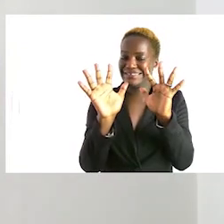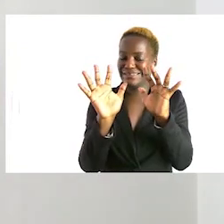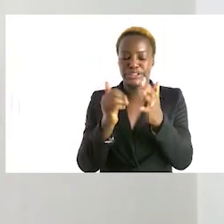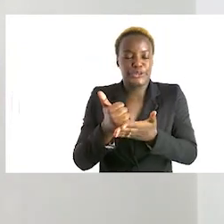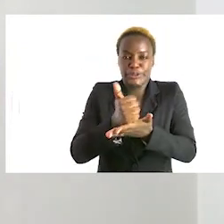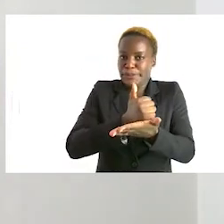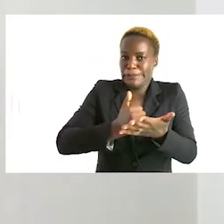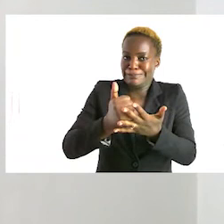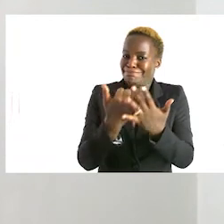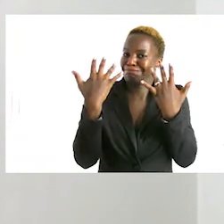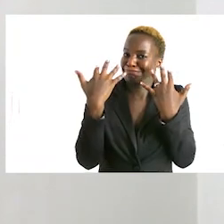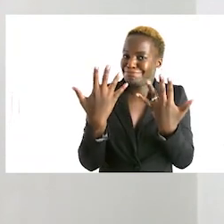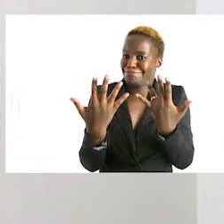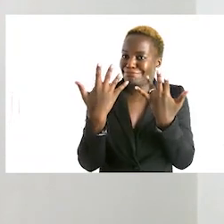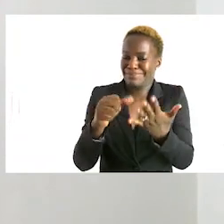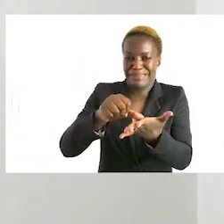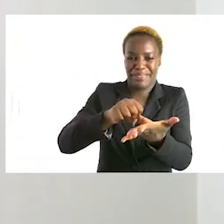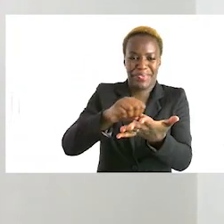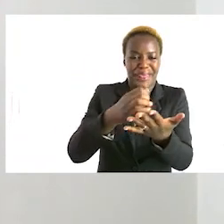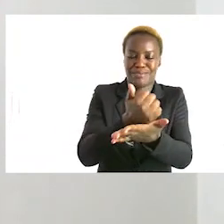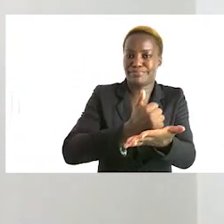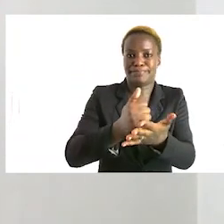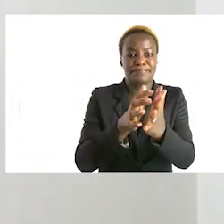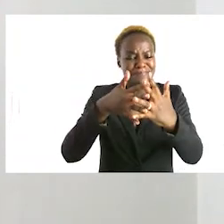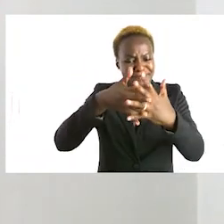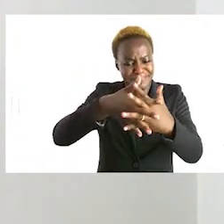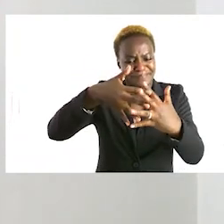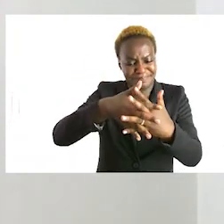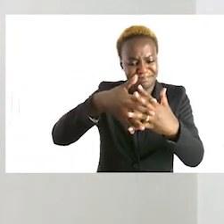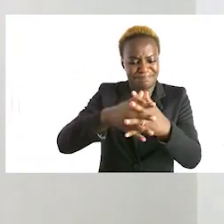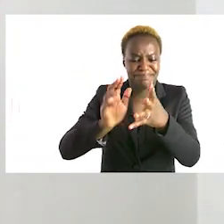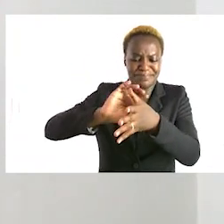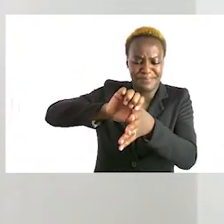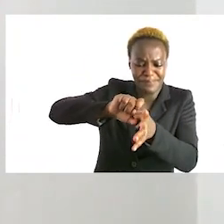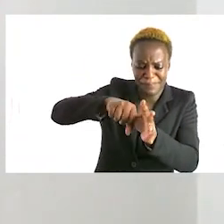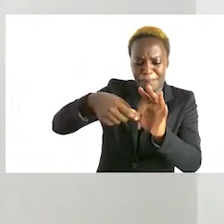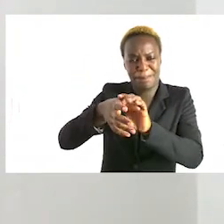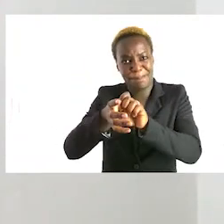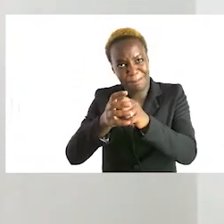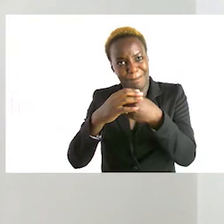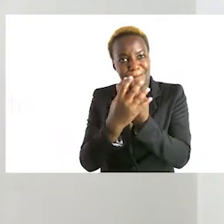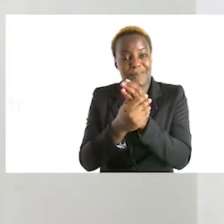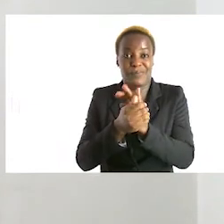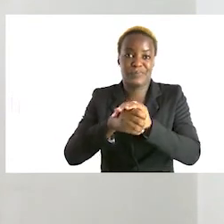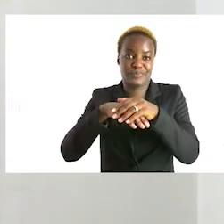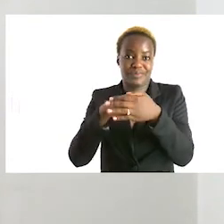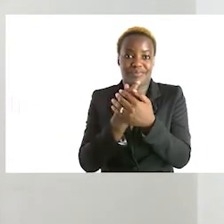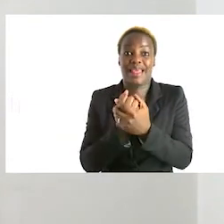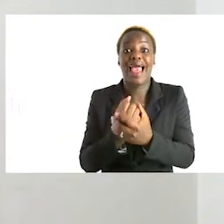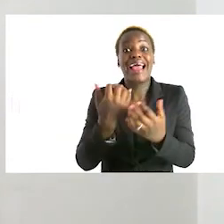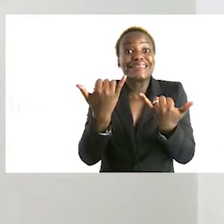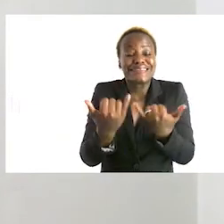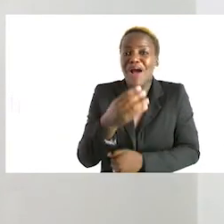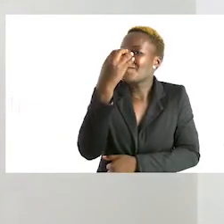the germs away between your fingers, around your thumbs as well. And now Soshi will come